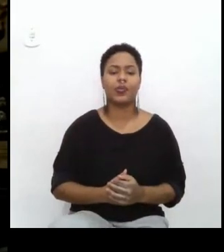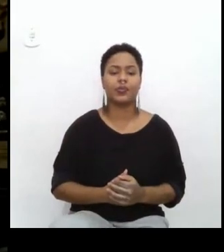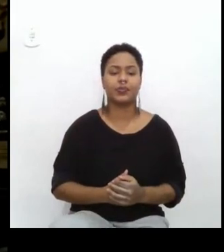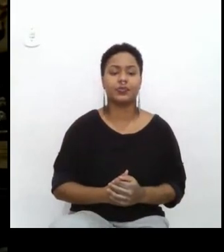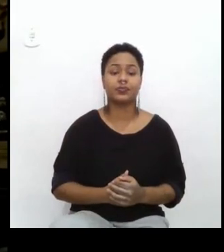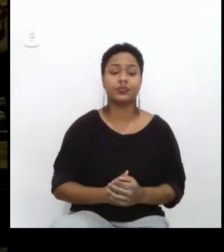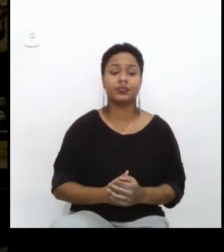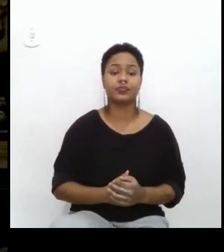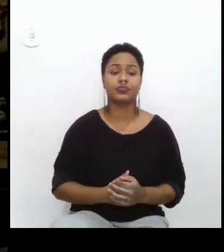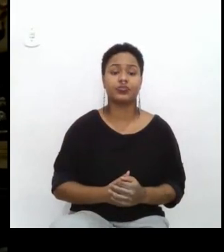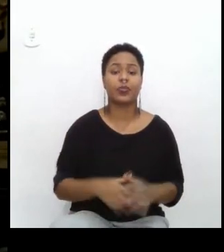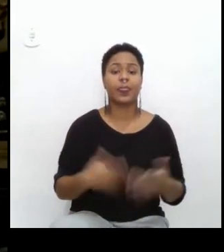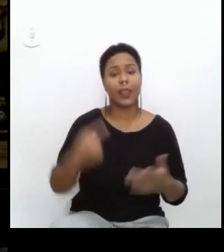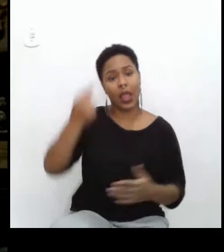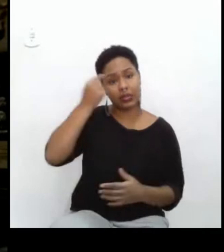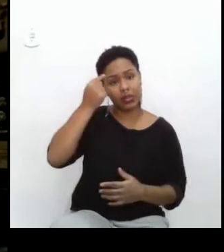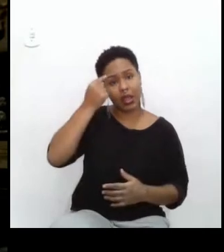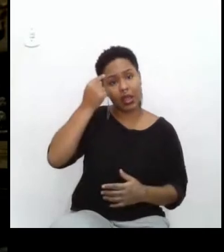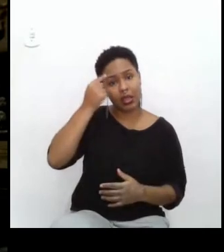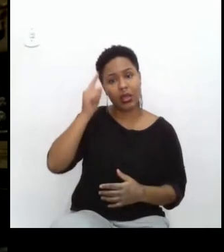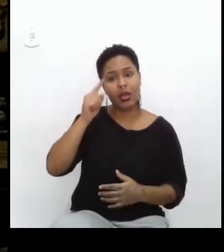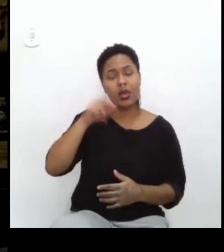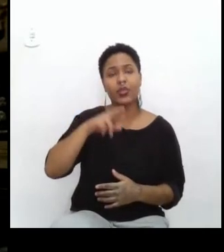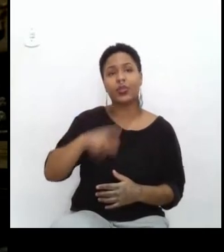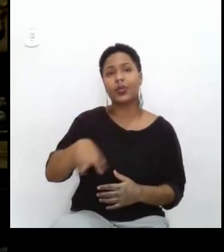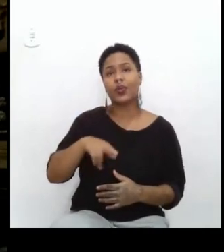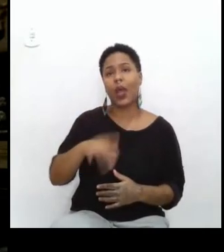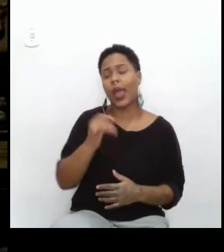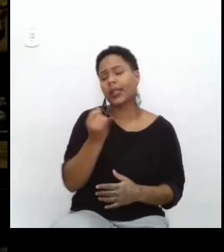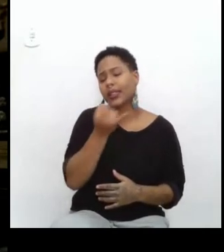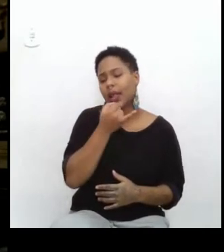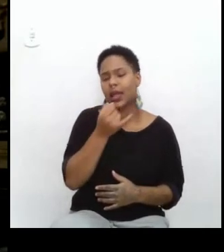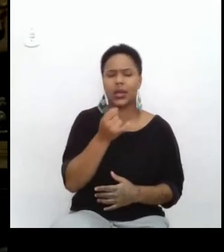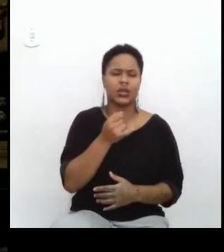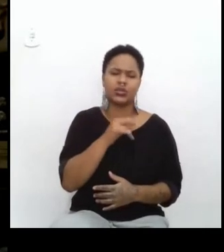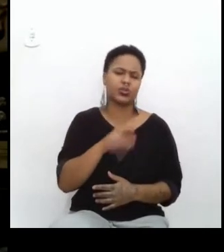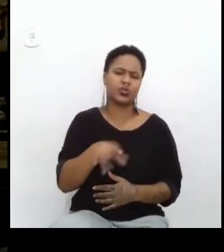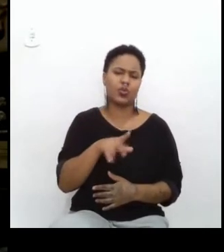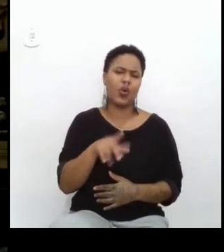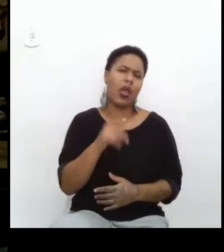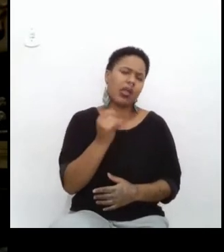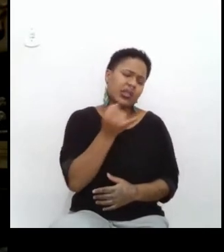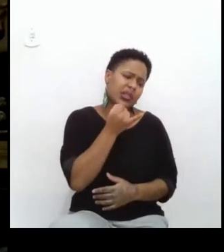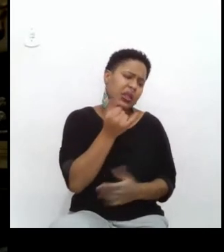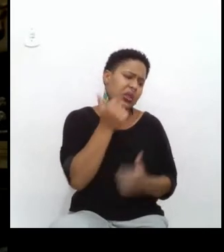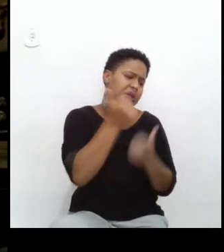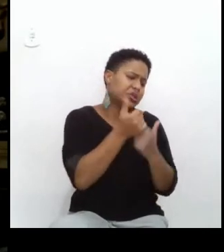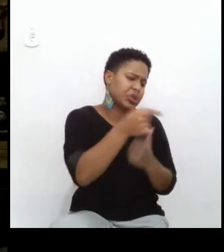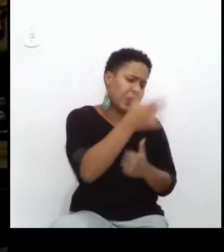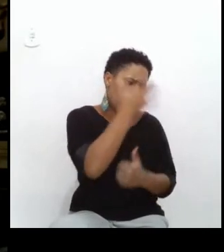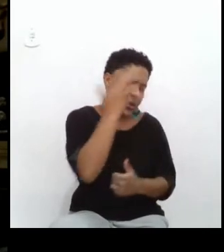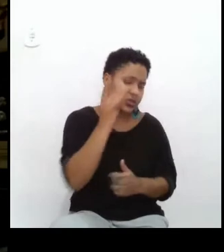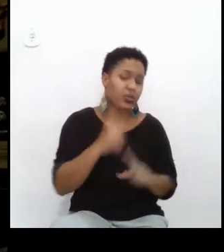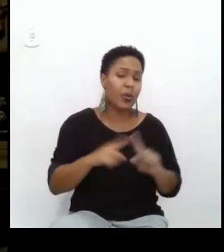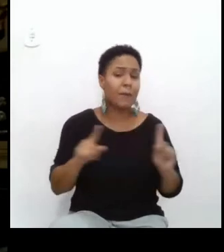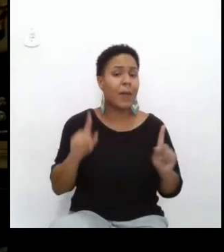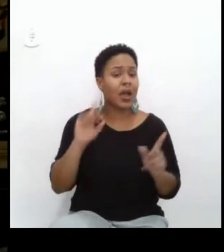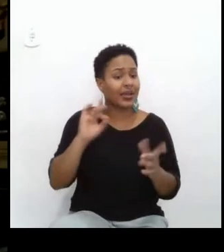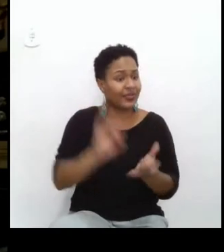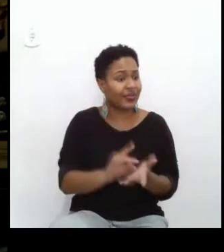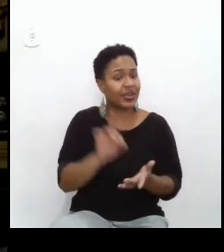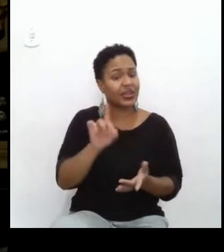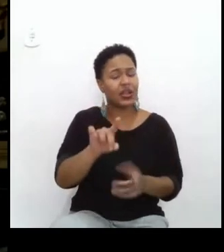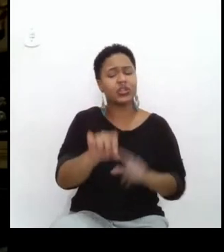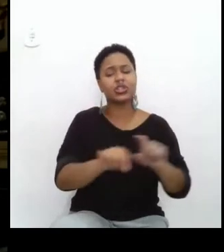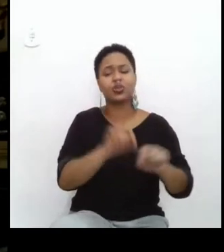with broad and times to enable the reflected in your World Is On his